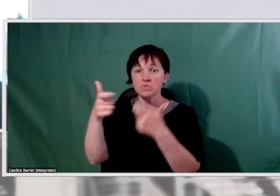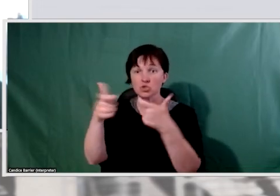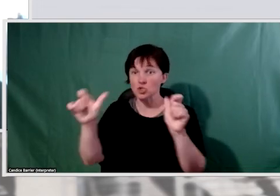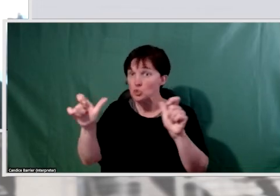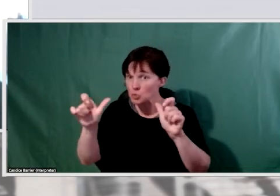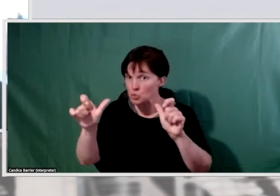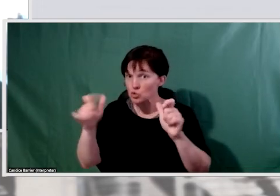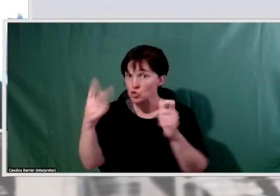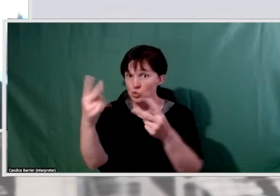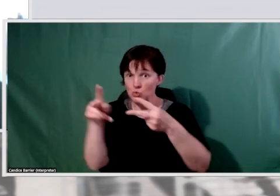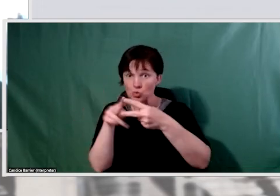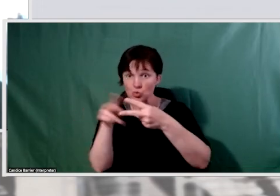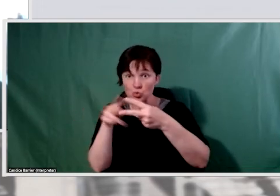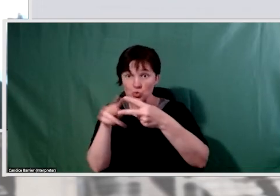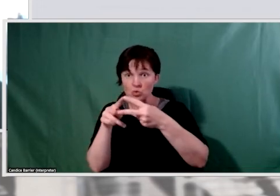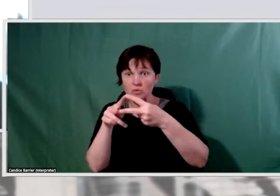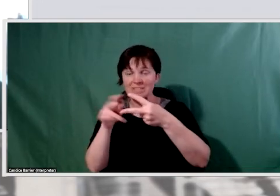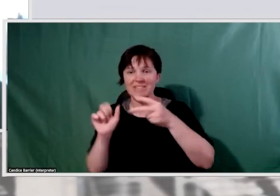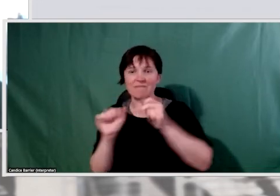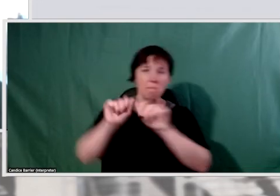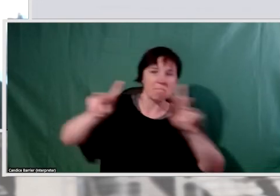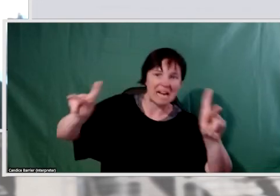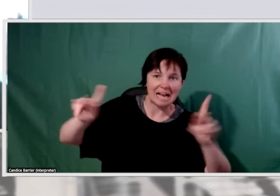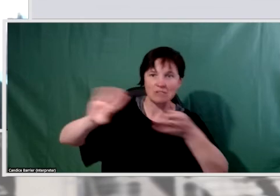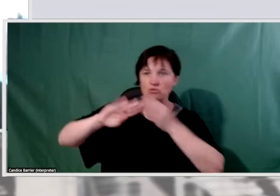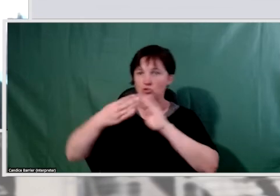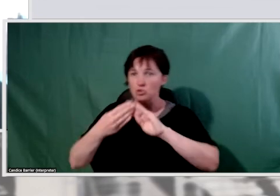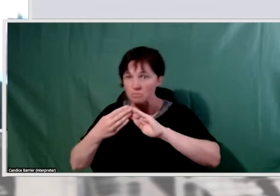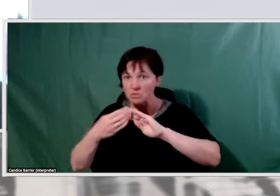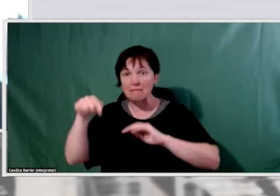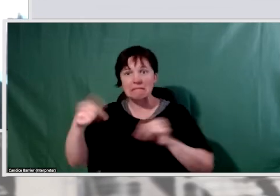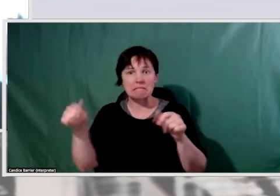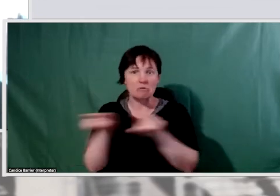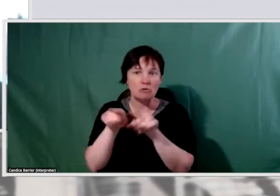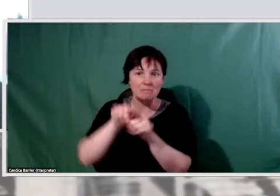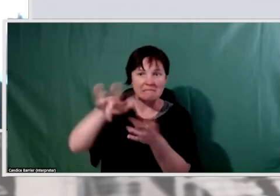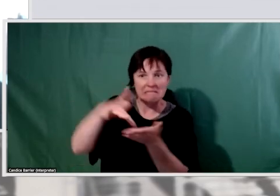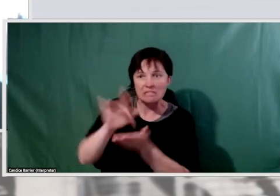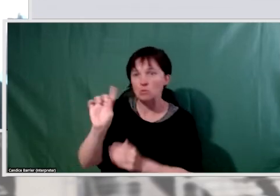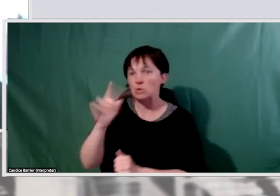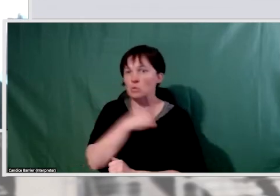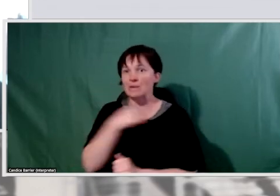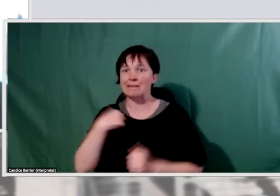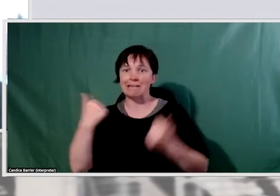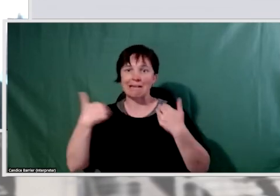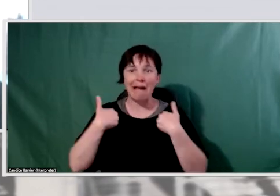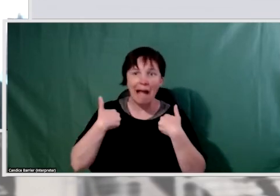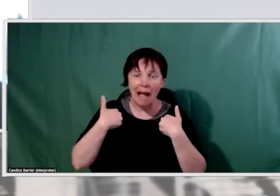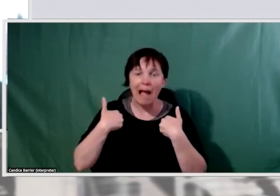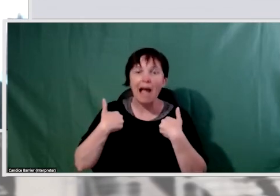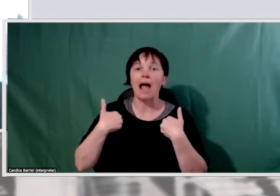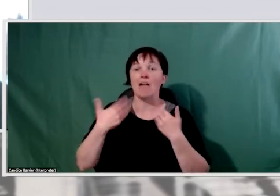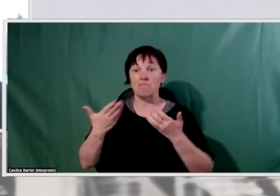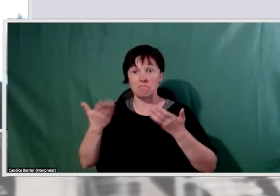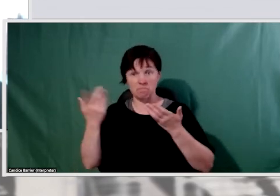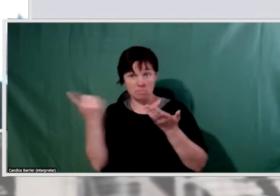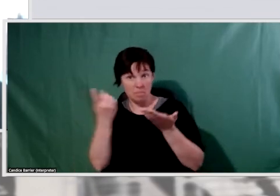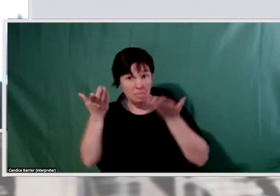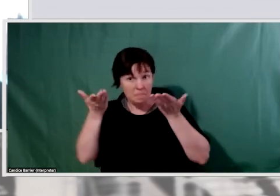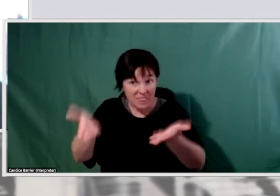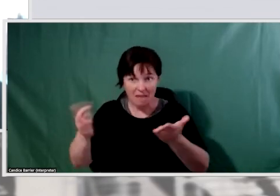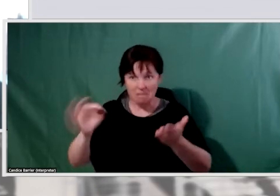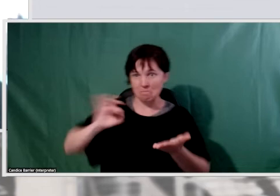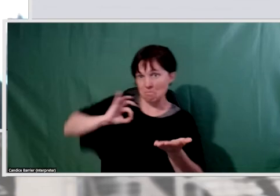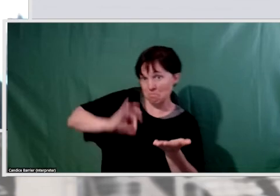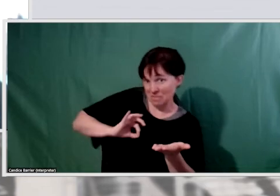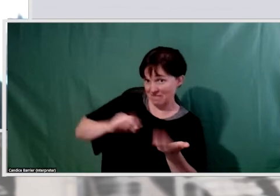things: feedback from the community that like, hey, this could also be a center where we could have a presence and really benefit from this center